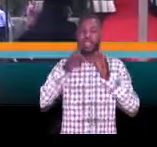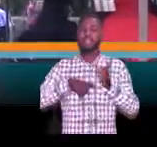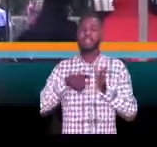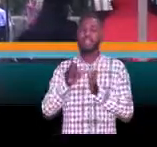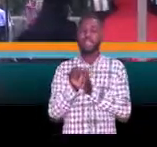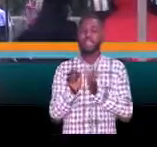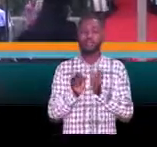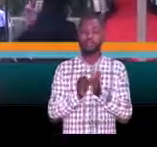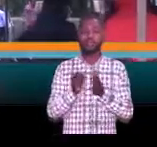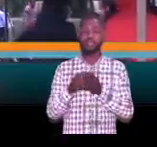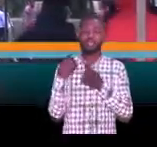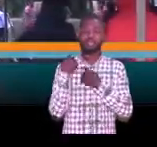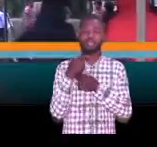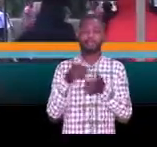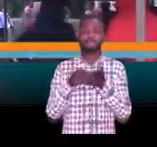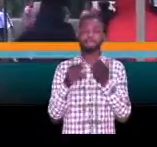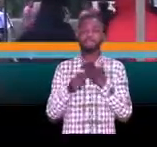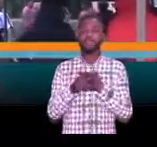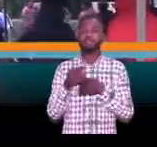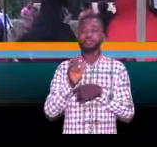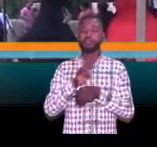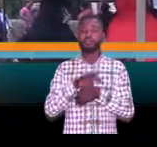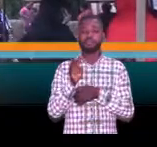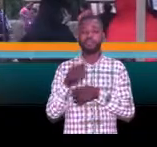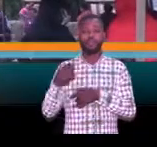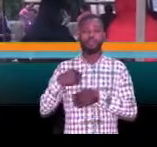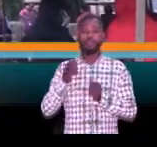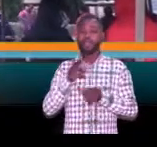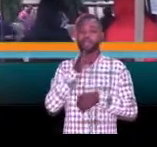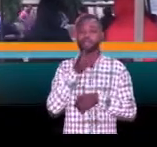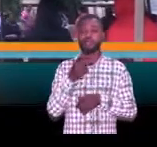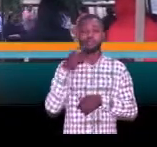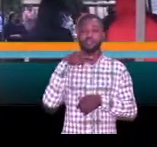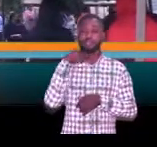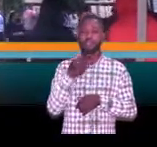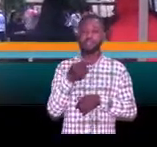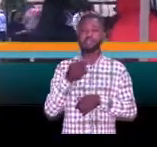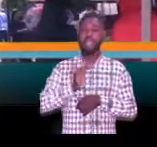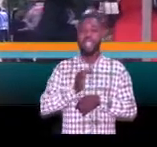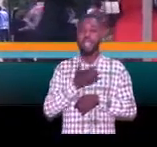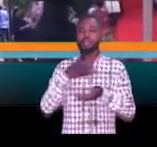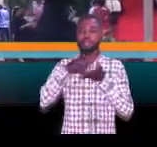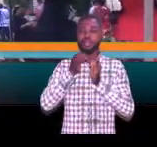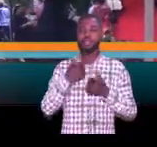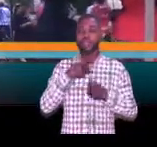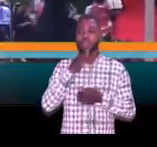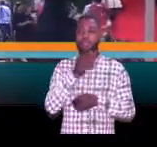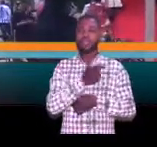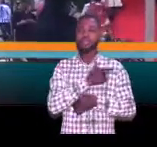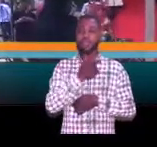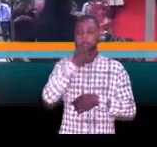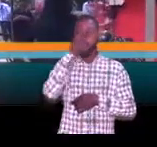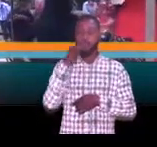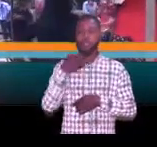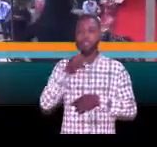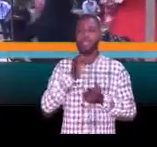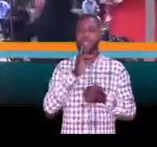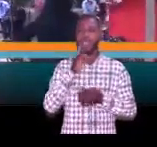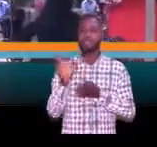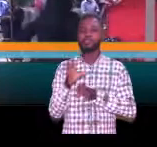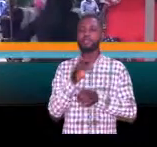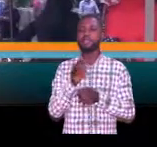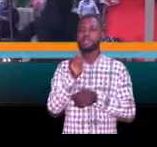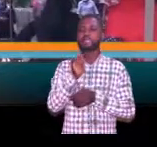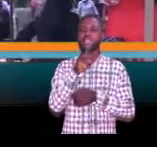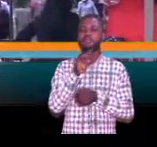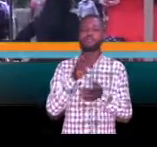since the school has been shut down since March 22nd, we cannot say our students have been lazy about, because there have been a